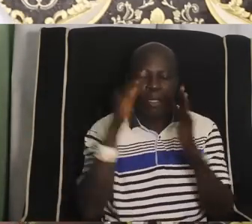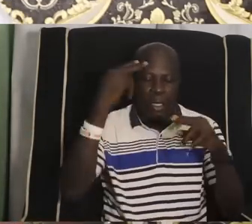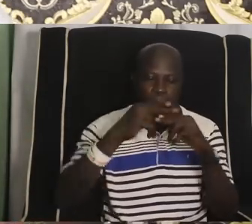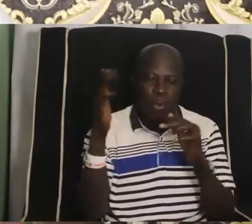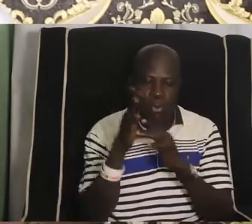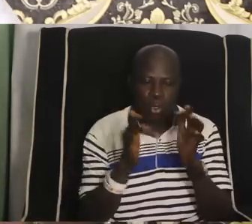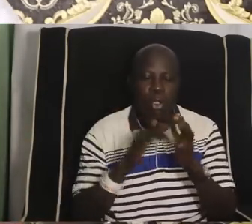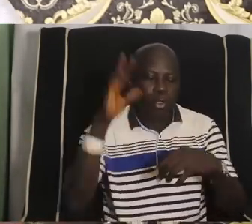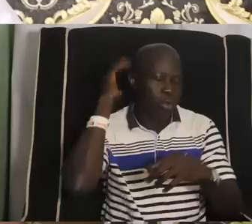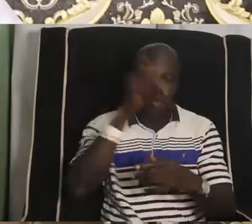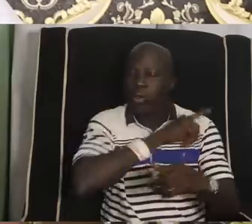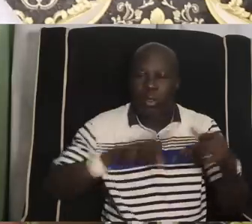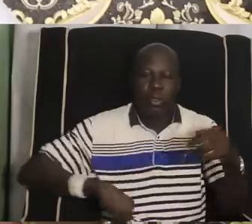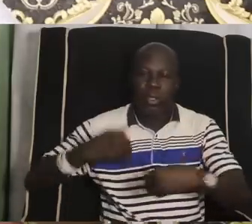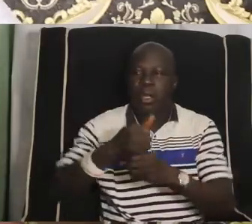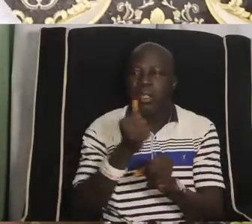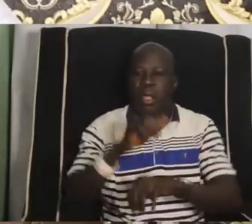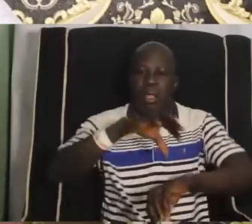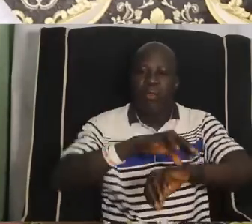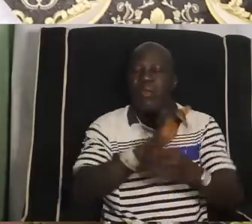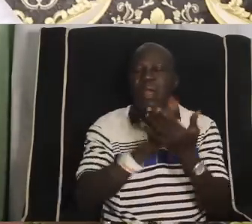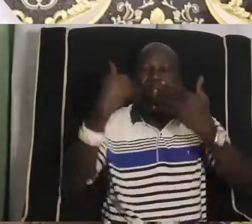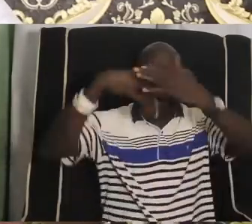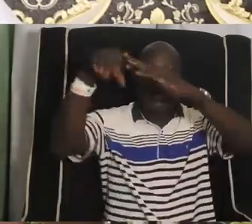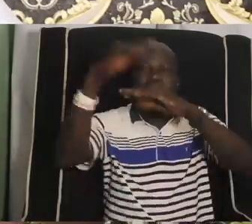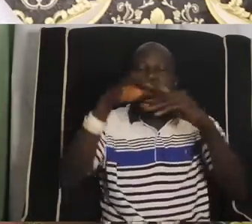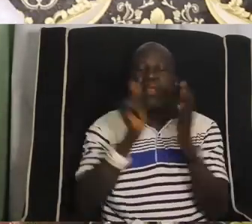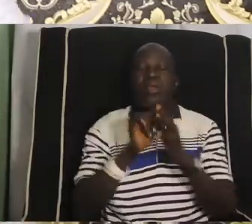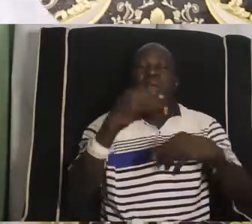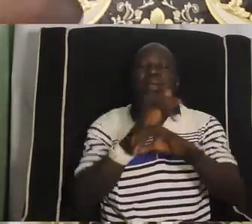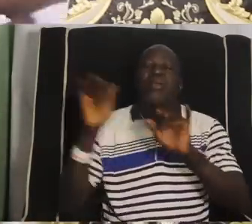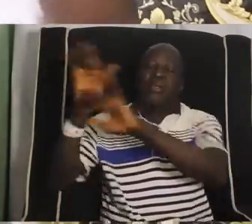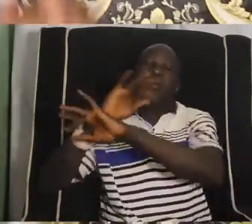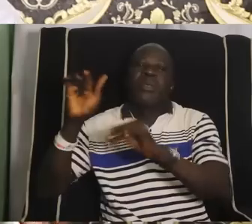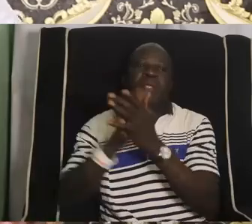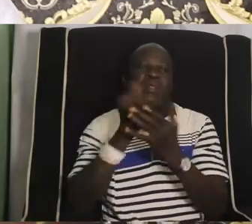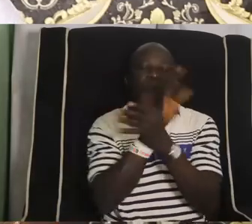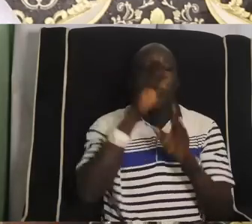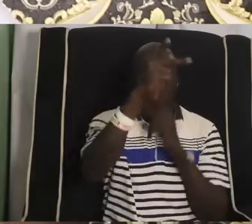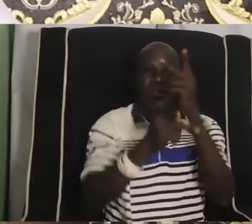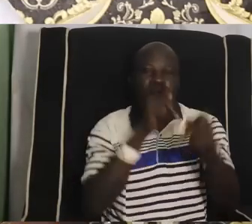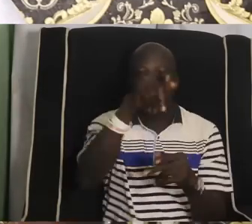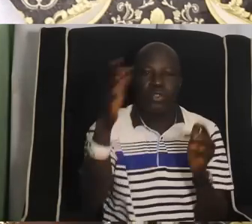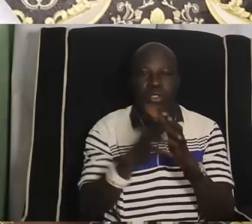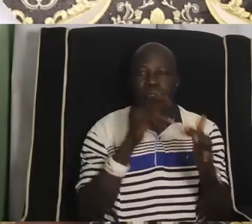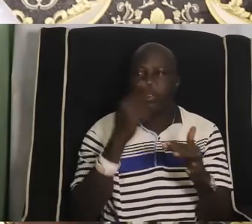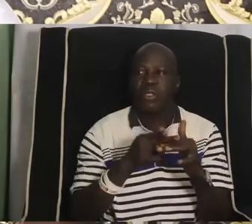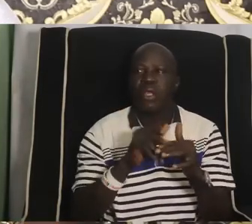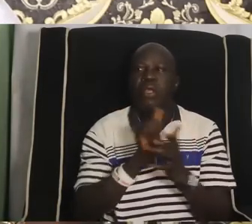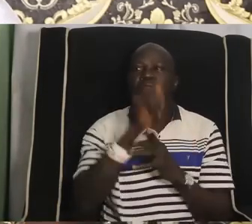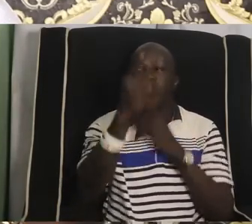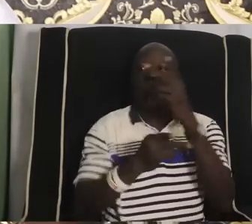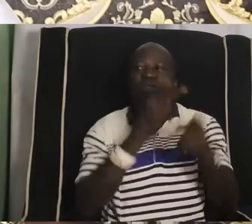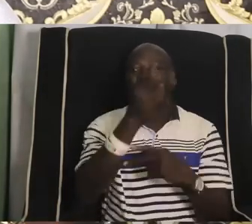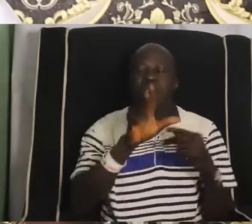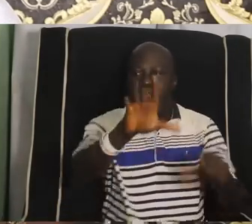it to them and the car. Ẹni tó bá fún ní káà tí wọ́n bá ti pàrọ̀ ẹ̀ sí bus kò lè kó èrò púpọ̀ jọ. The people that they give car to,